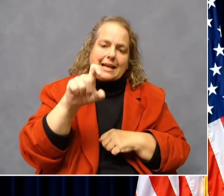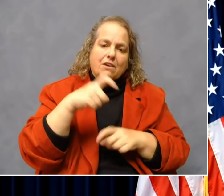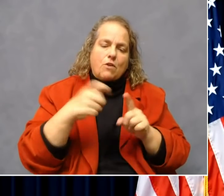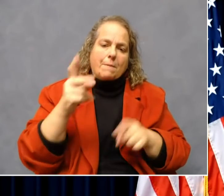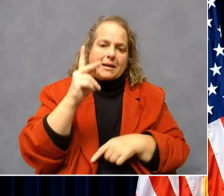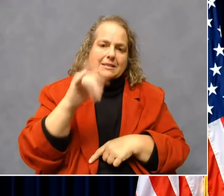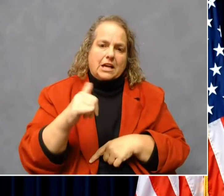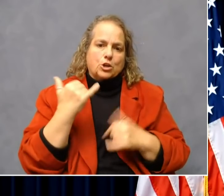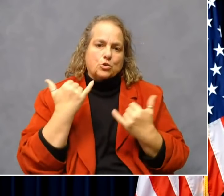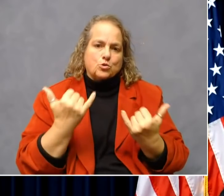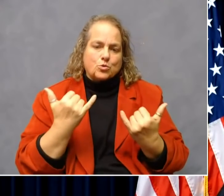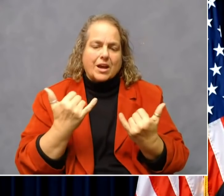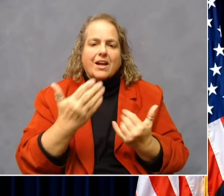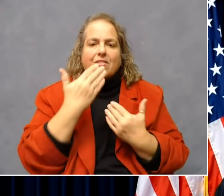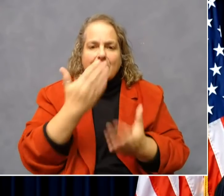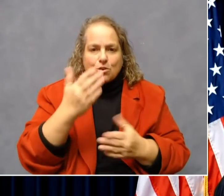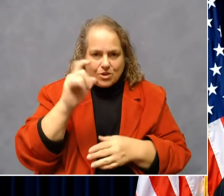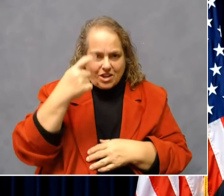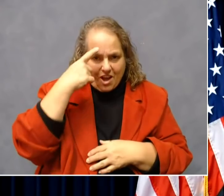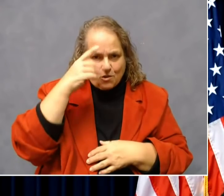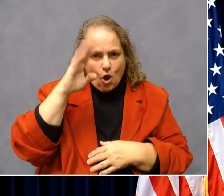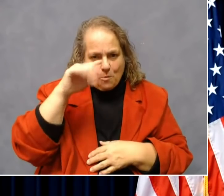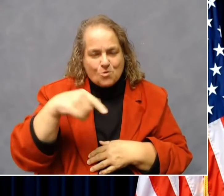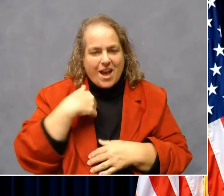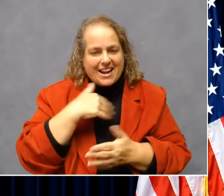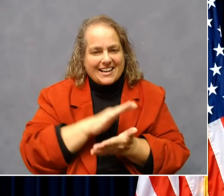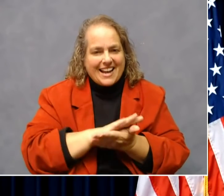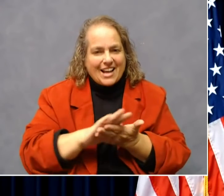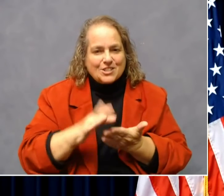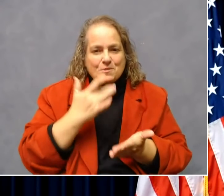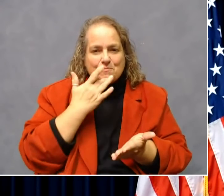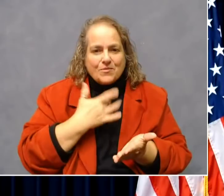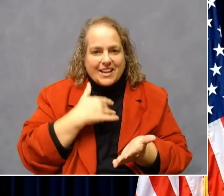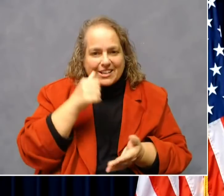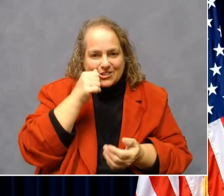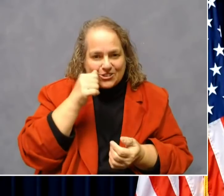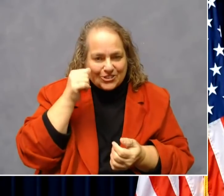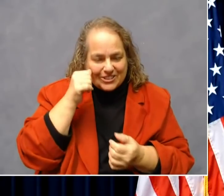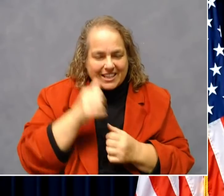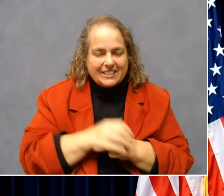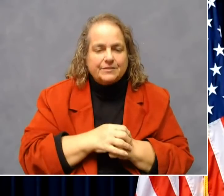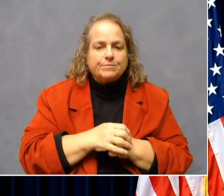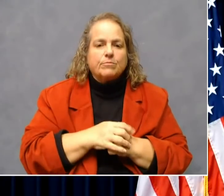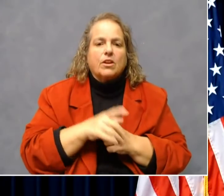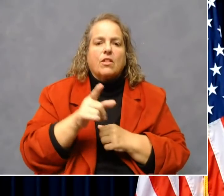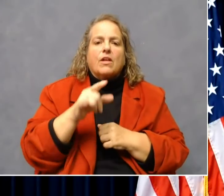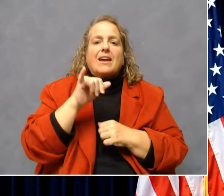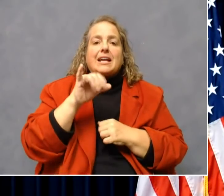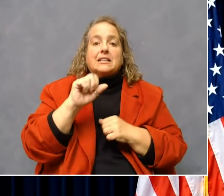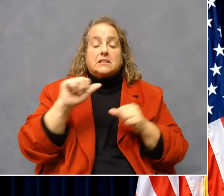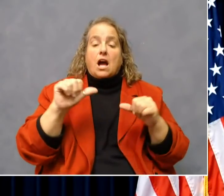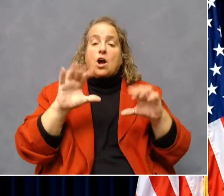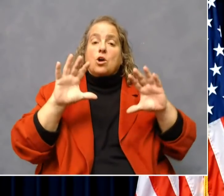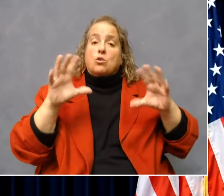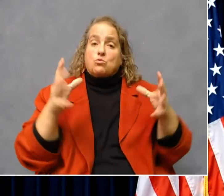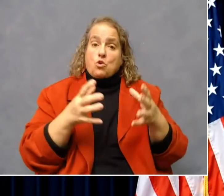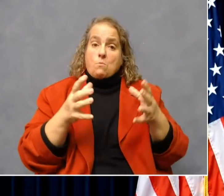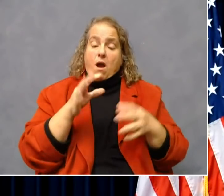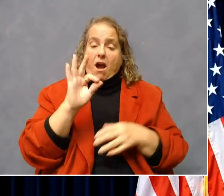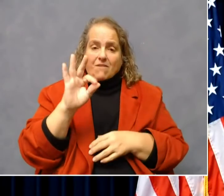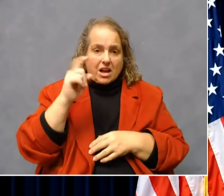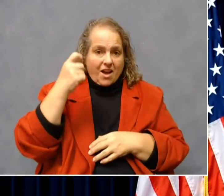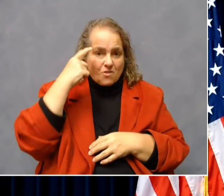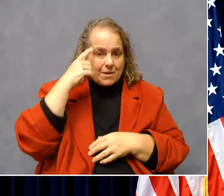Thank you, Governor. I hope you had a nice birthday yesterday. There's a coalition of government and business groups that are urging Congress to, of